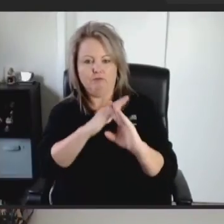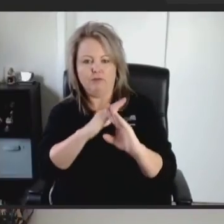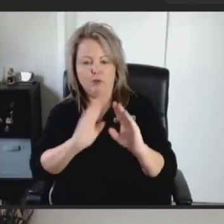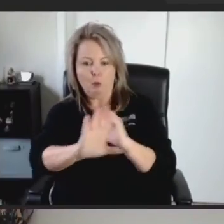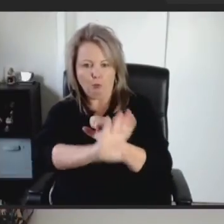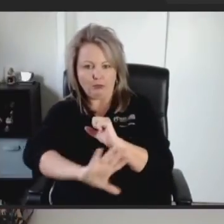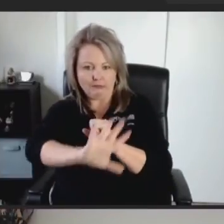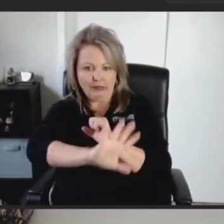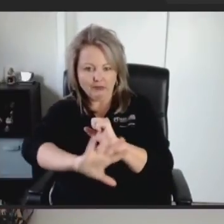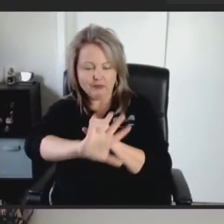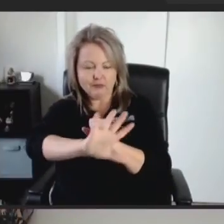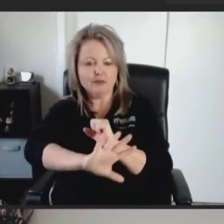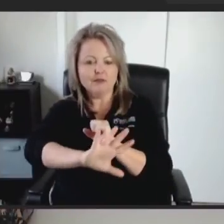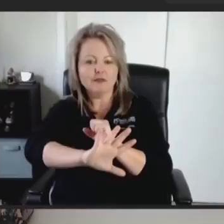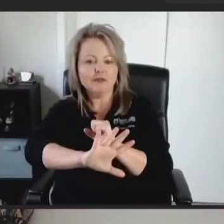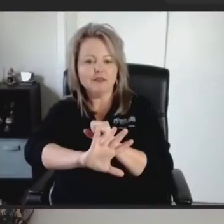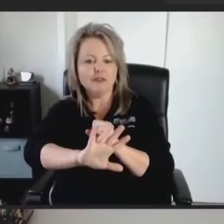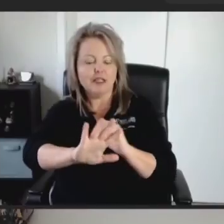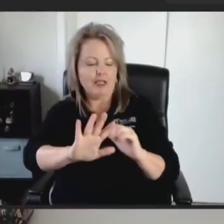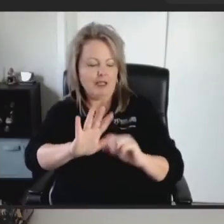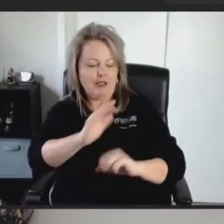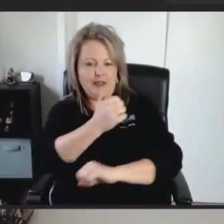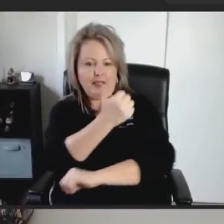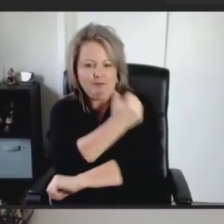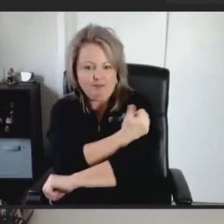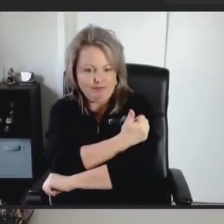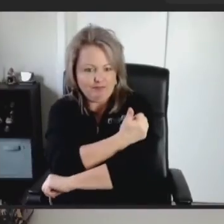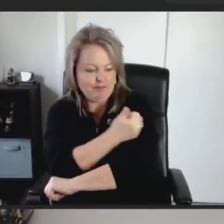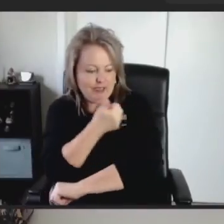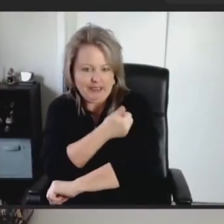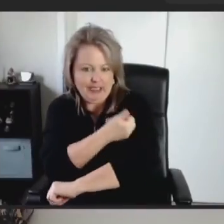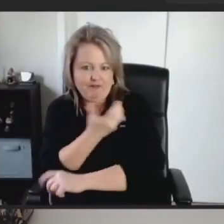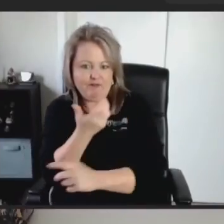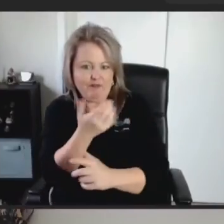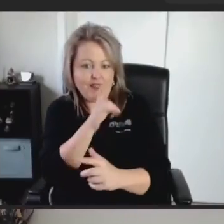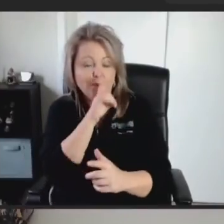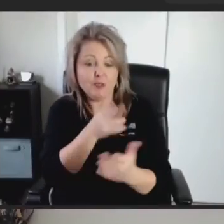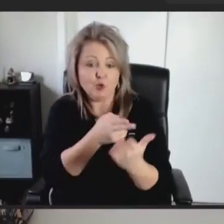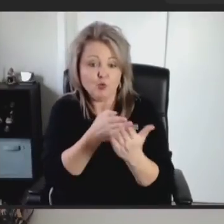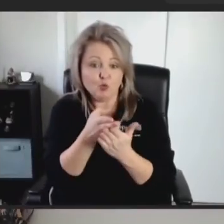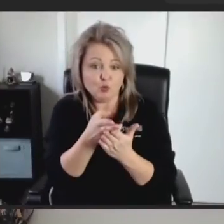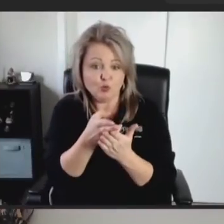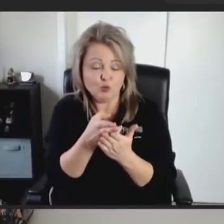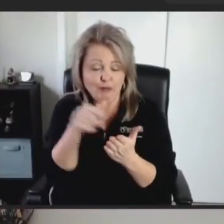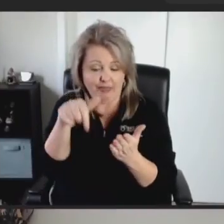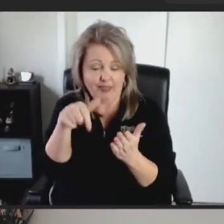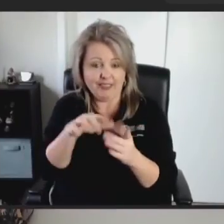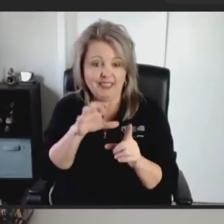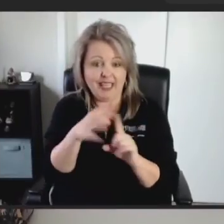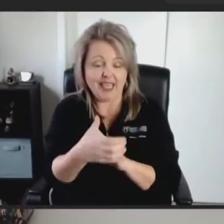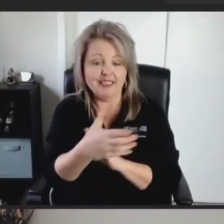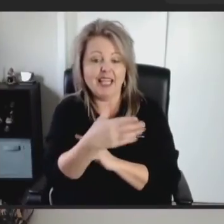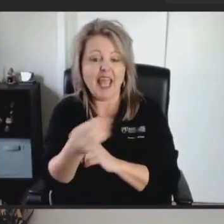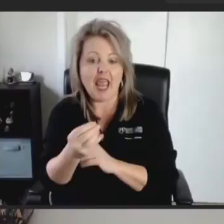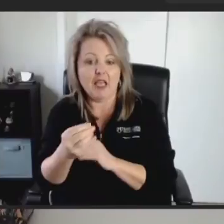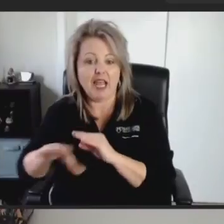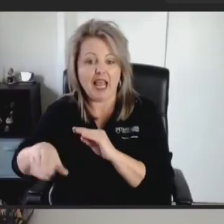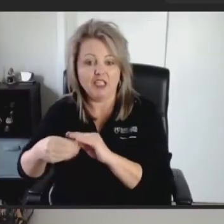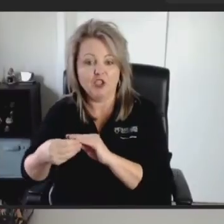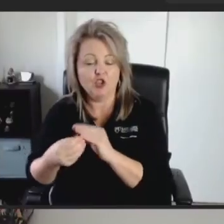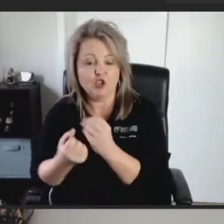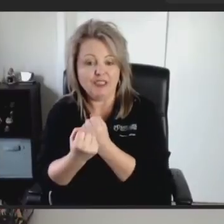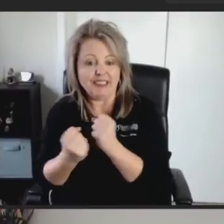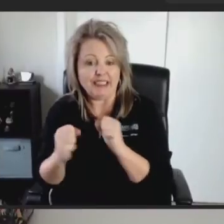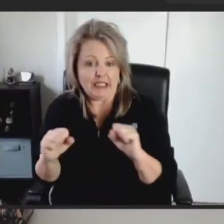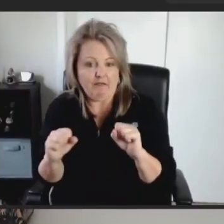the overall safety of vaccines in general. And this will be true in this case. And there's an additional safety